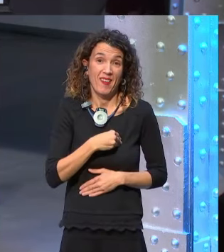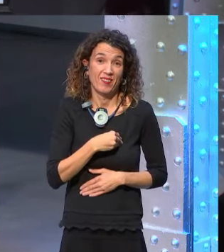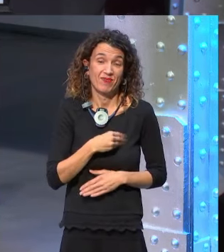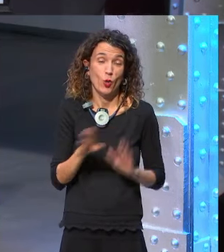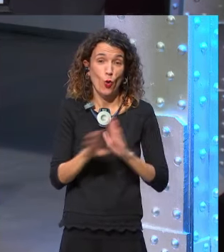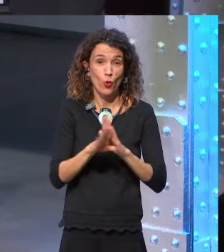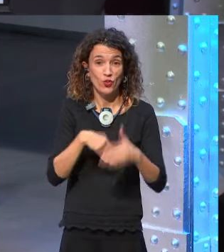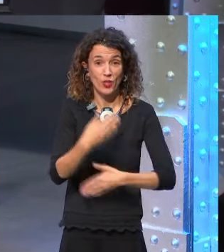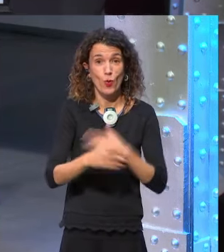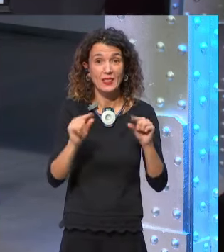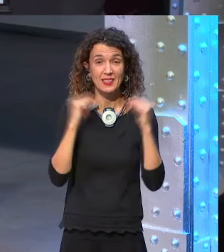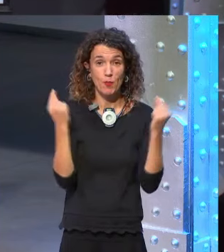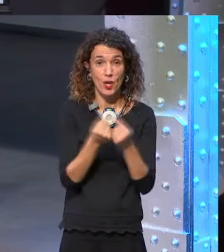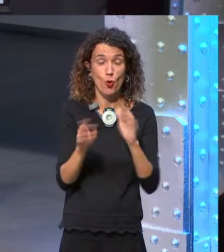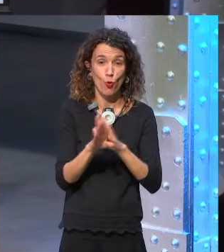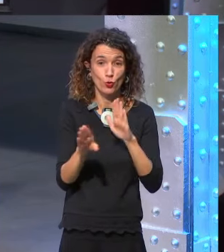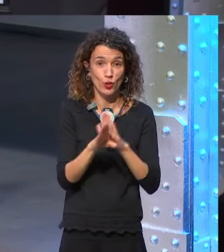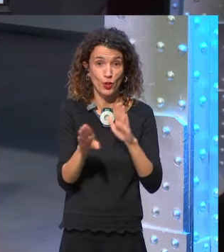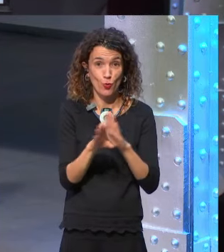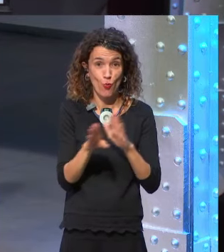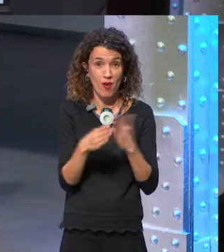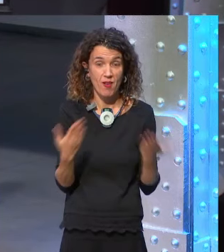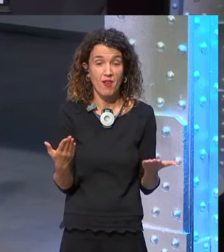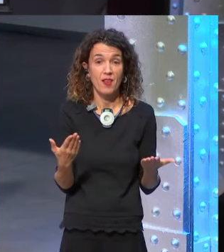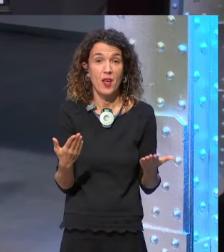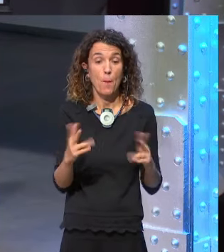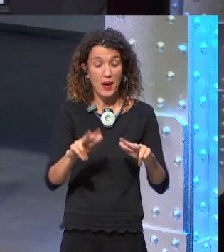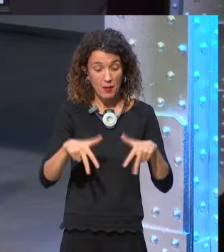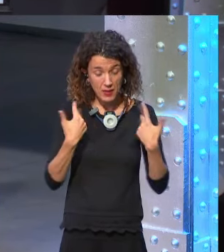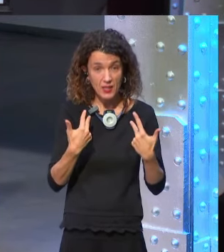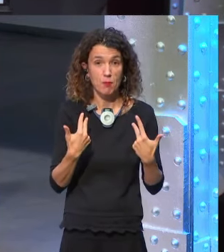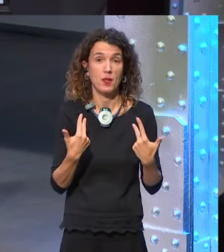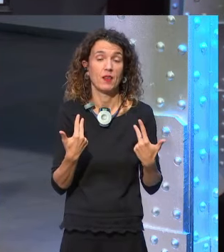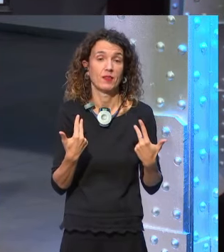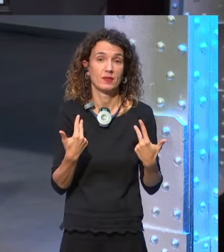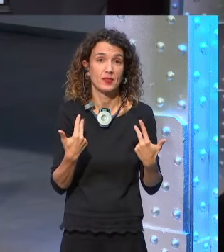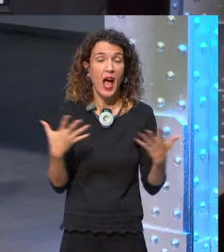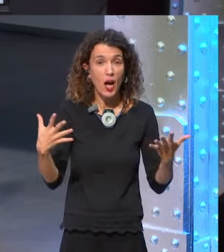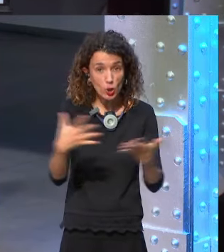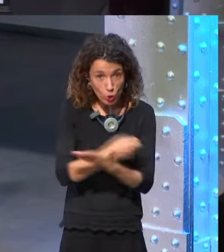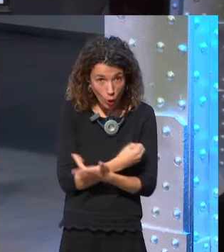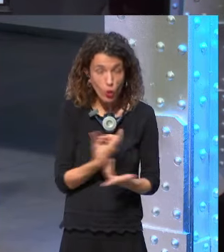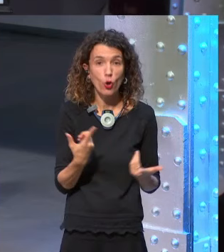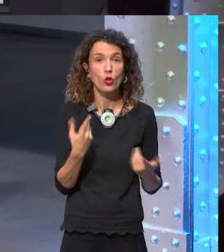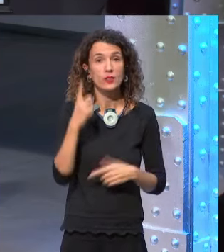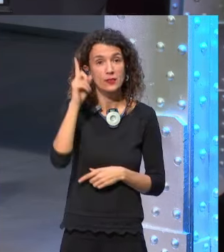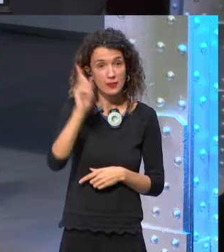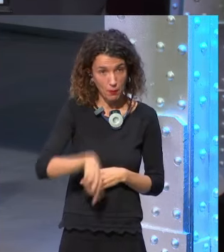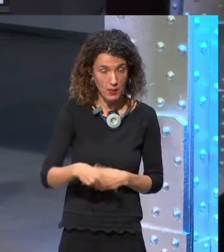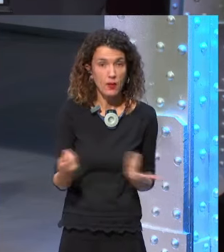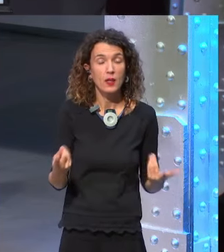seminar goes on. Let me only thank to all of you, and of course to the Rolex Institute that has so generously